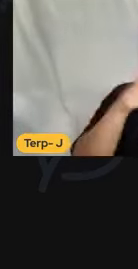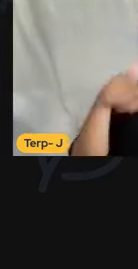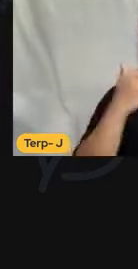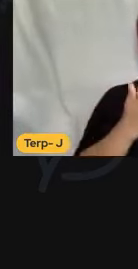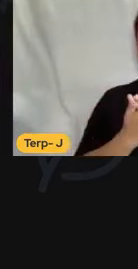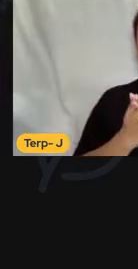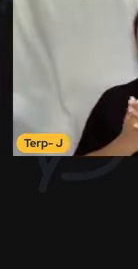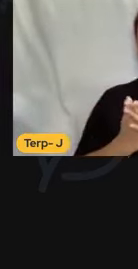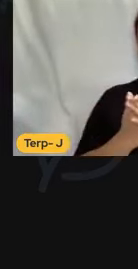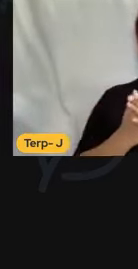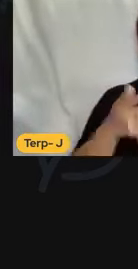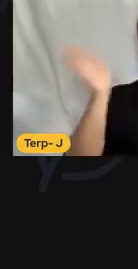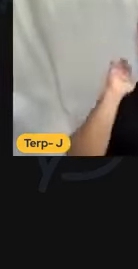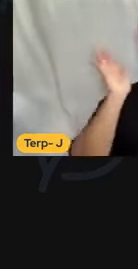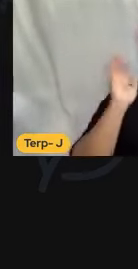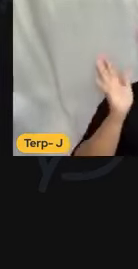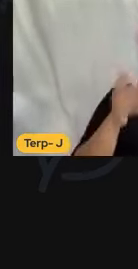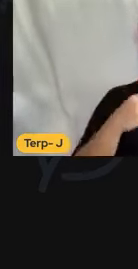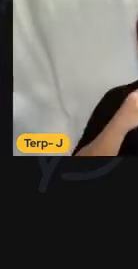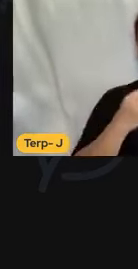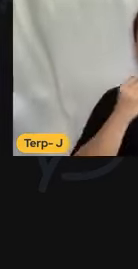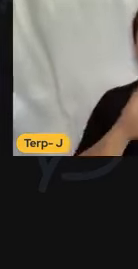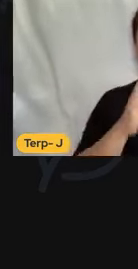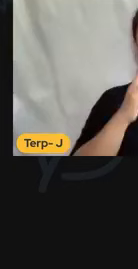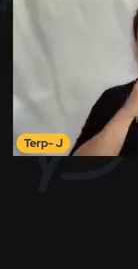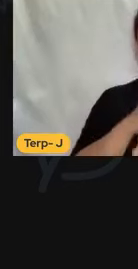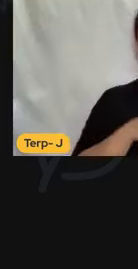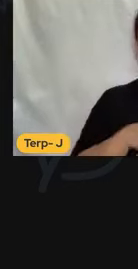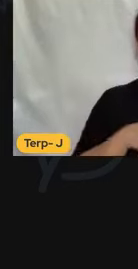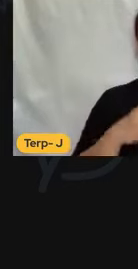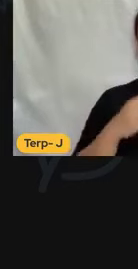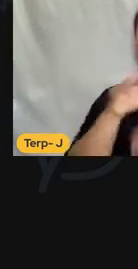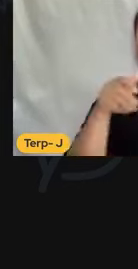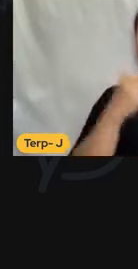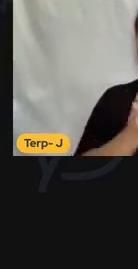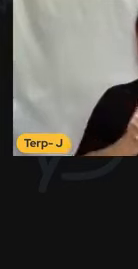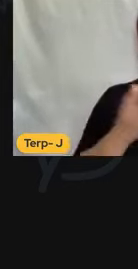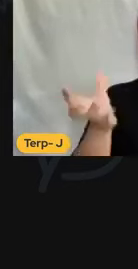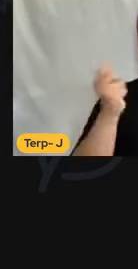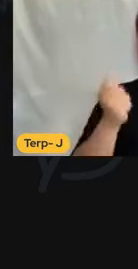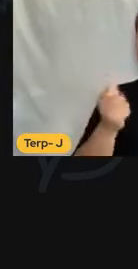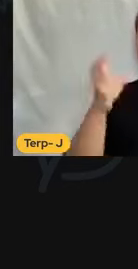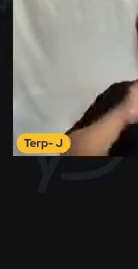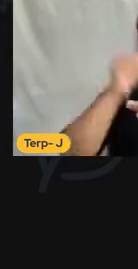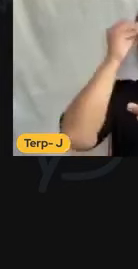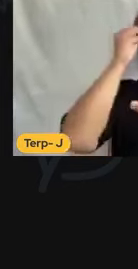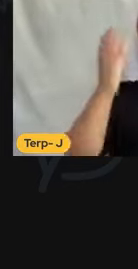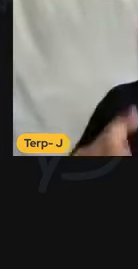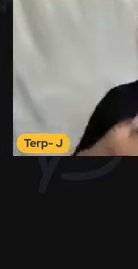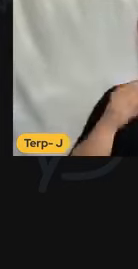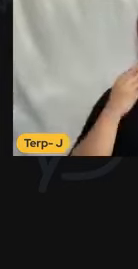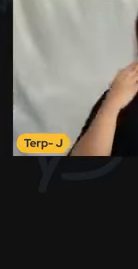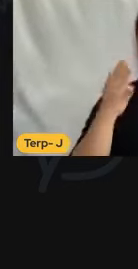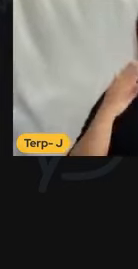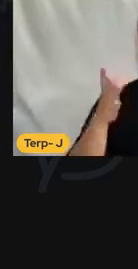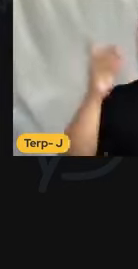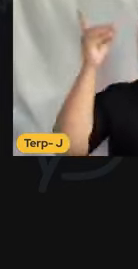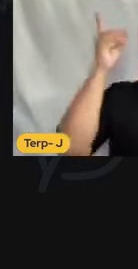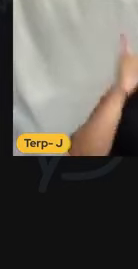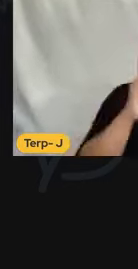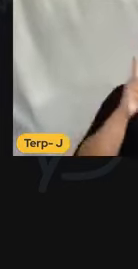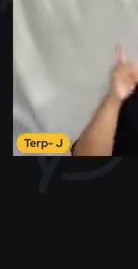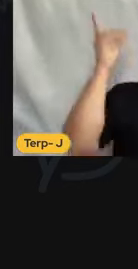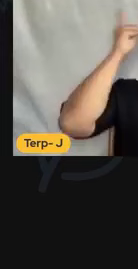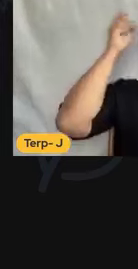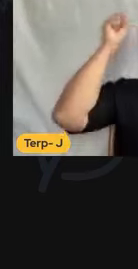time and for those who really wanted to learn. He also thanks the Down Syndrome Association of the